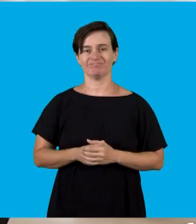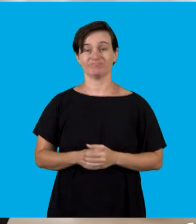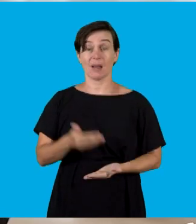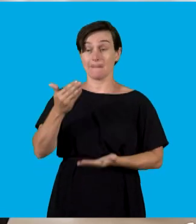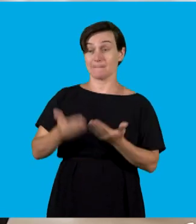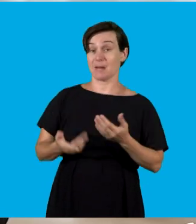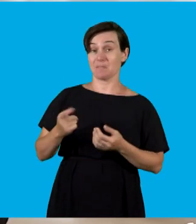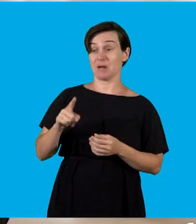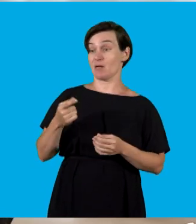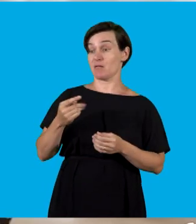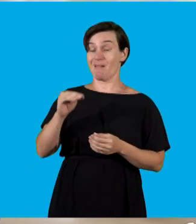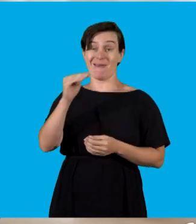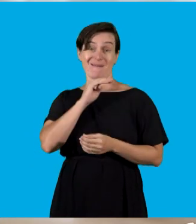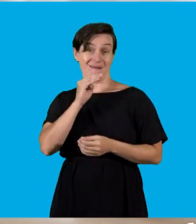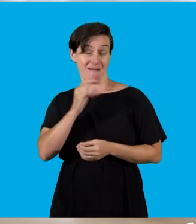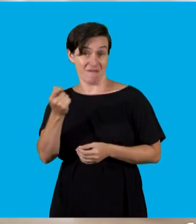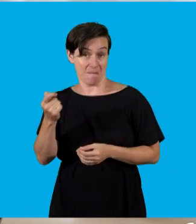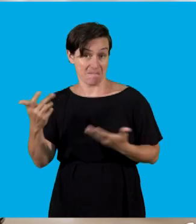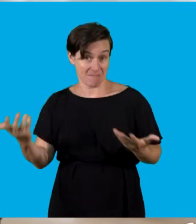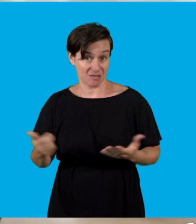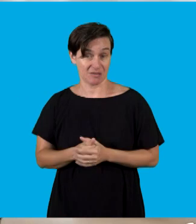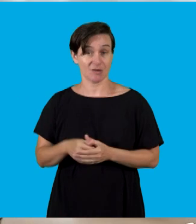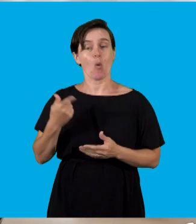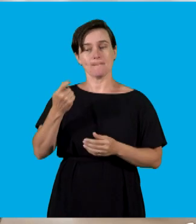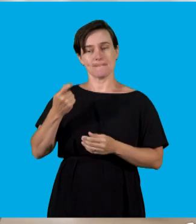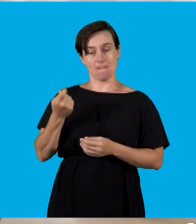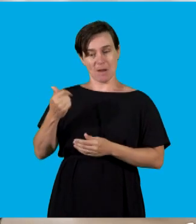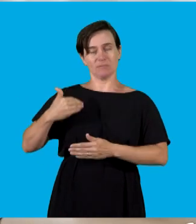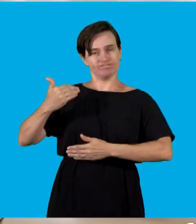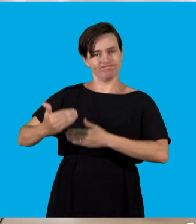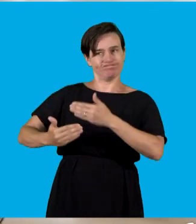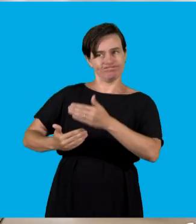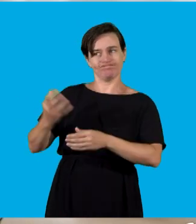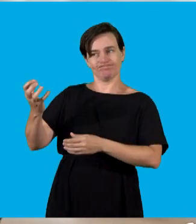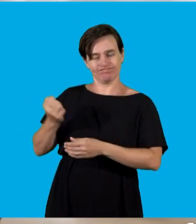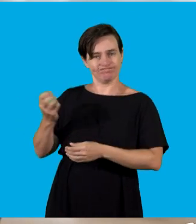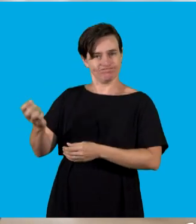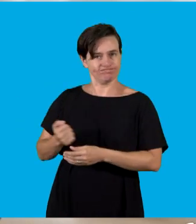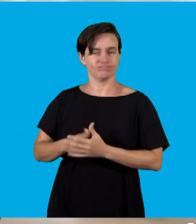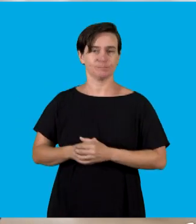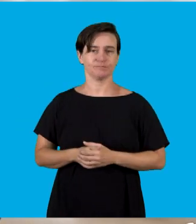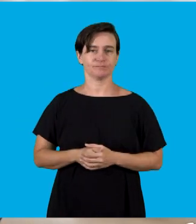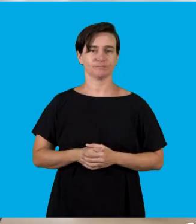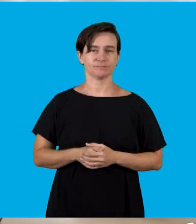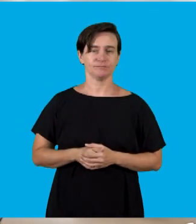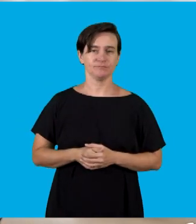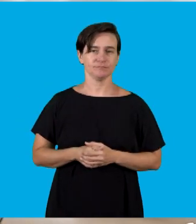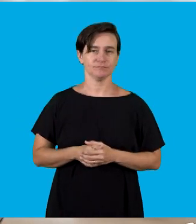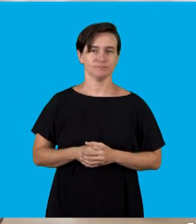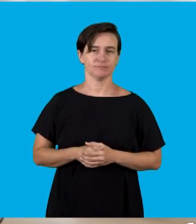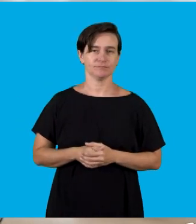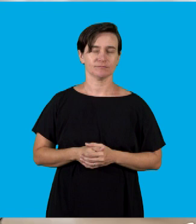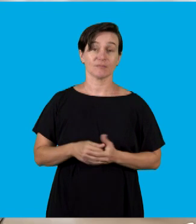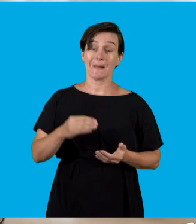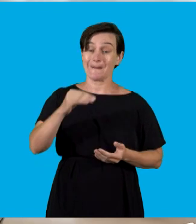lack of capital and cash flow. So obviously if we cannot source finance from financial institutions as